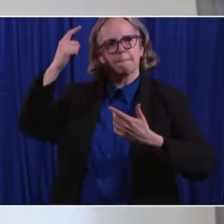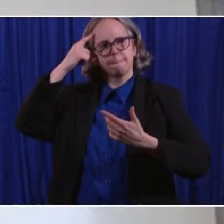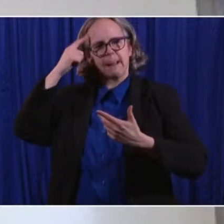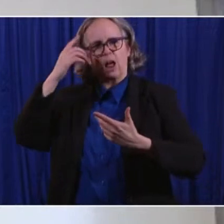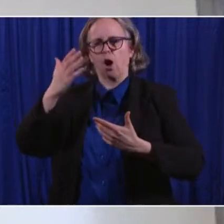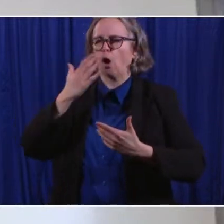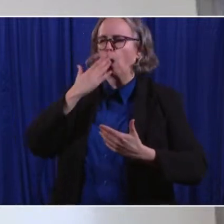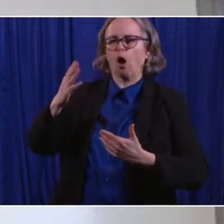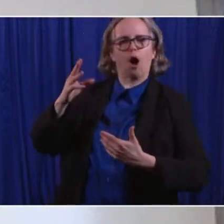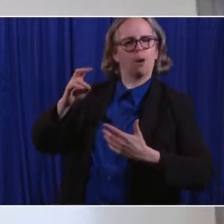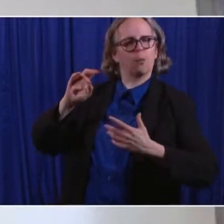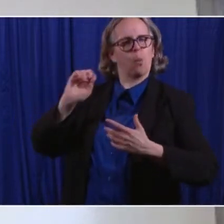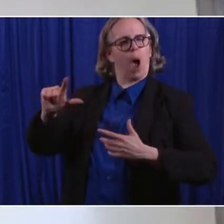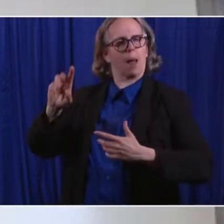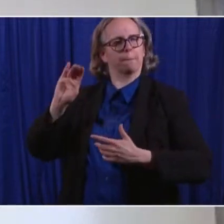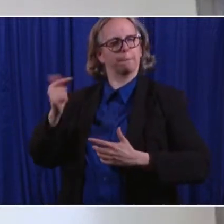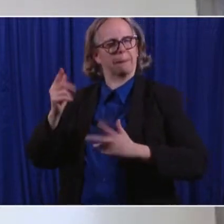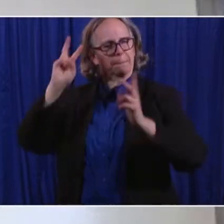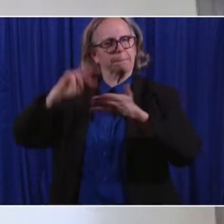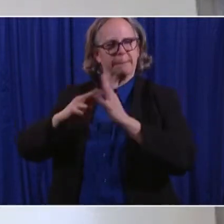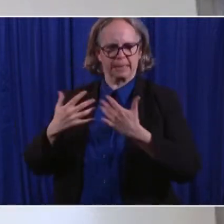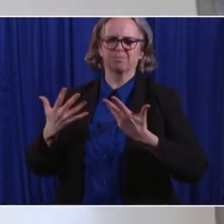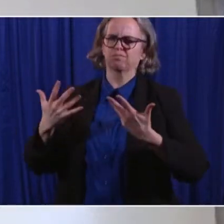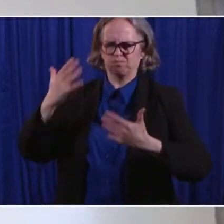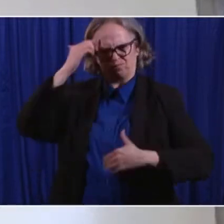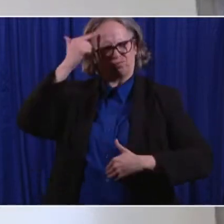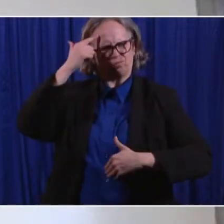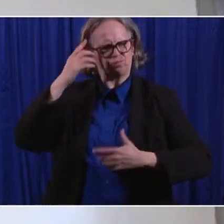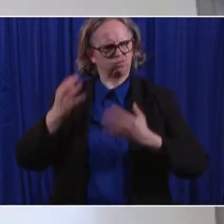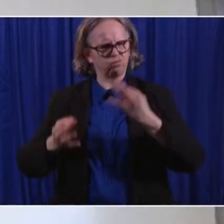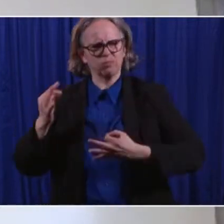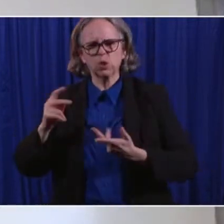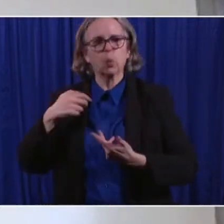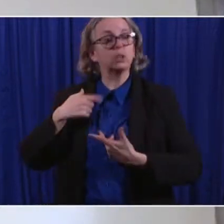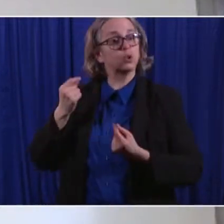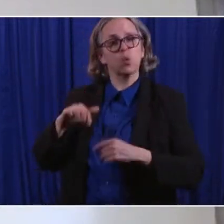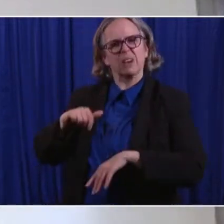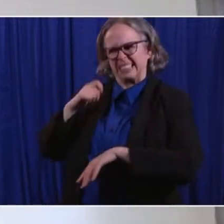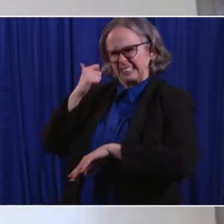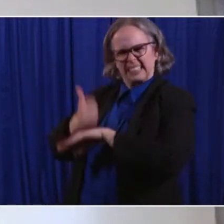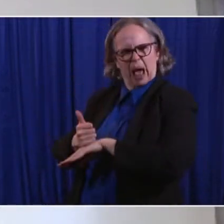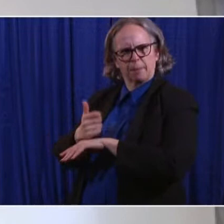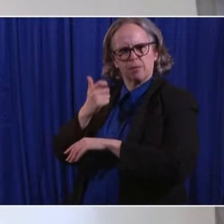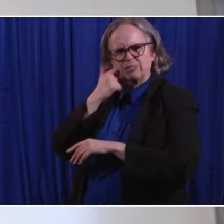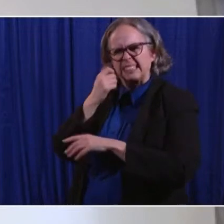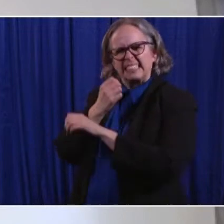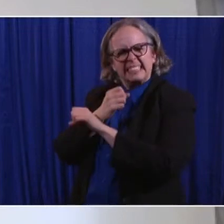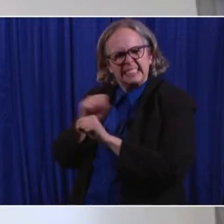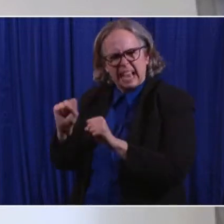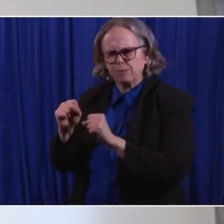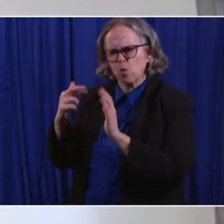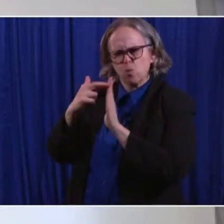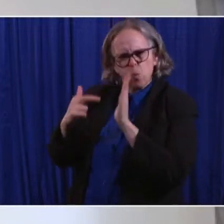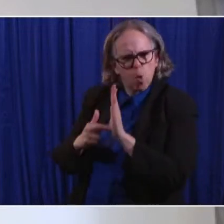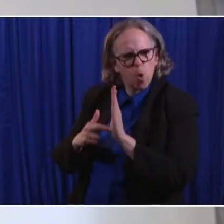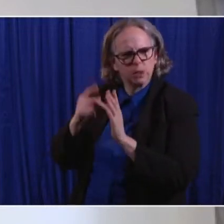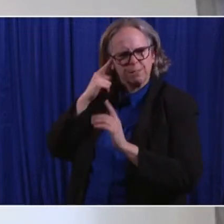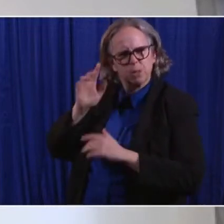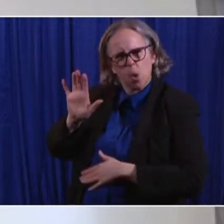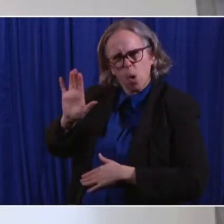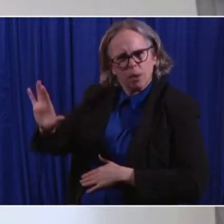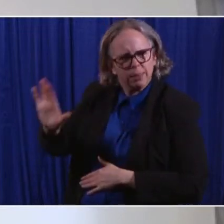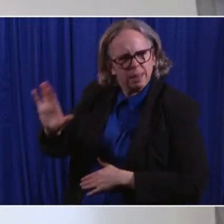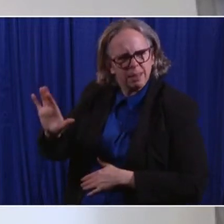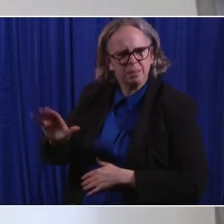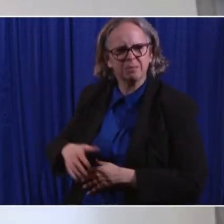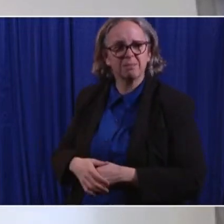we've set forth in our order. And so, again, if you're not having visits in your assisted living facility, I would again encourage you